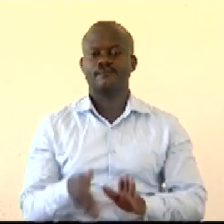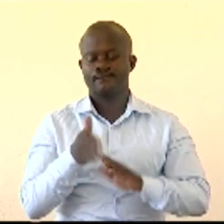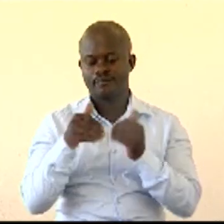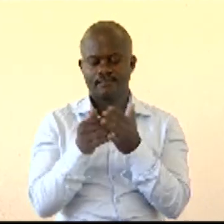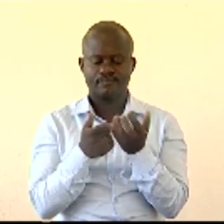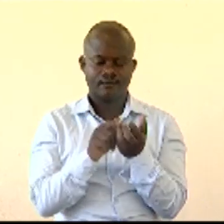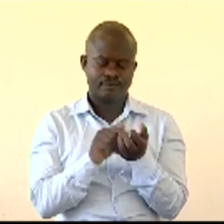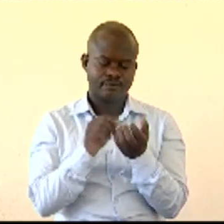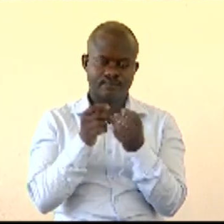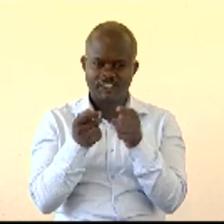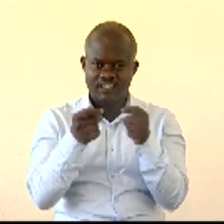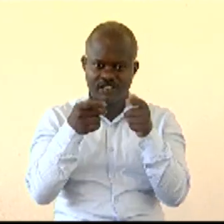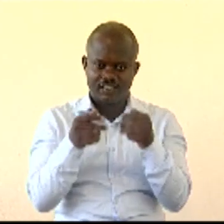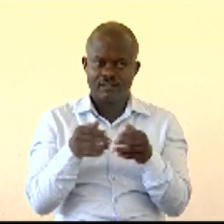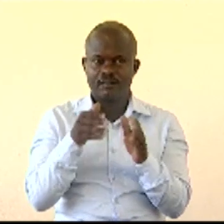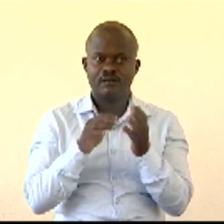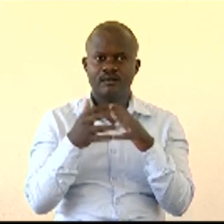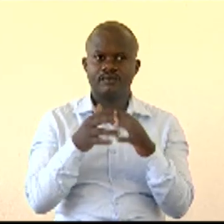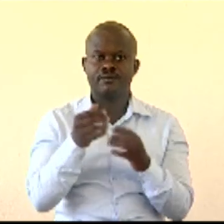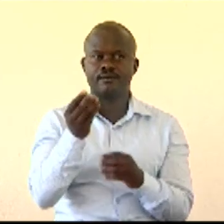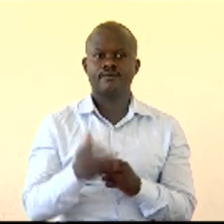give you the right answer.